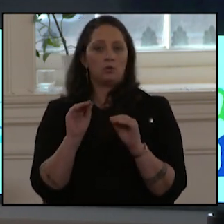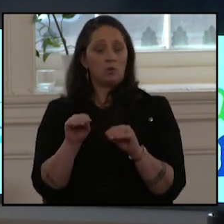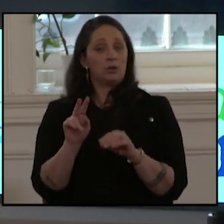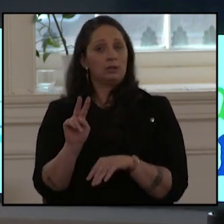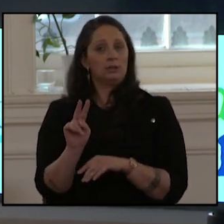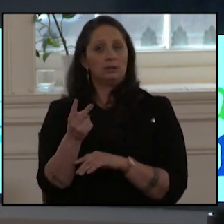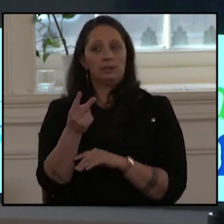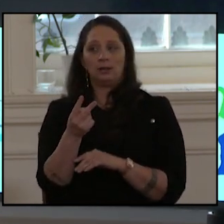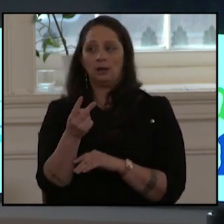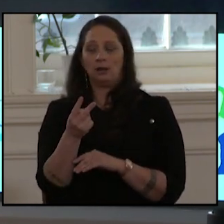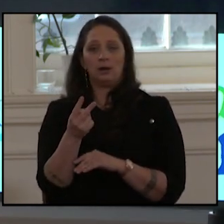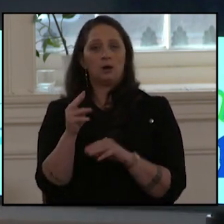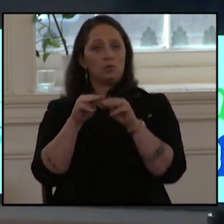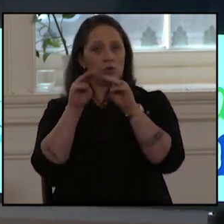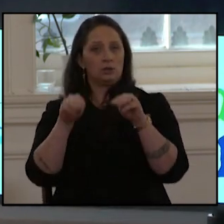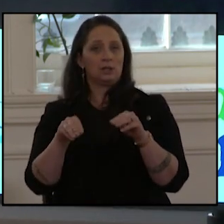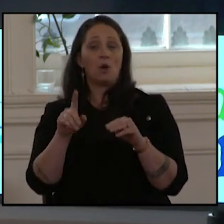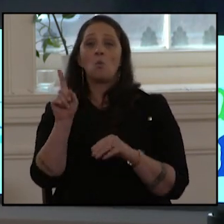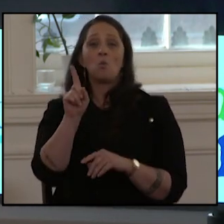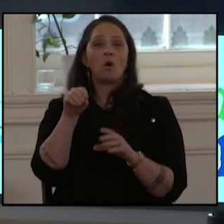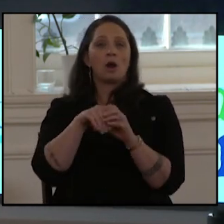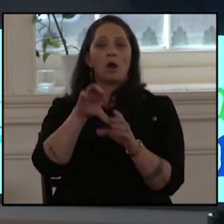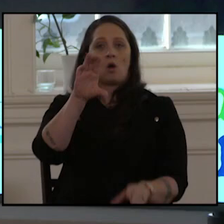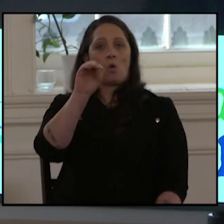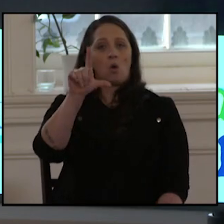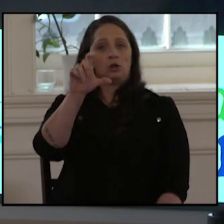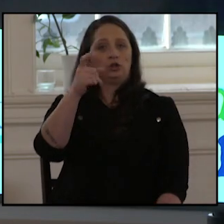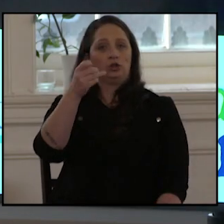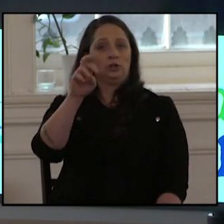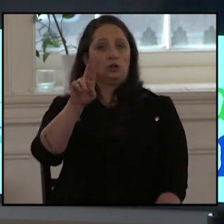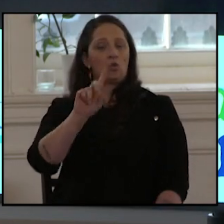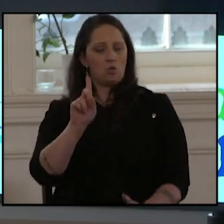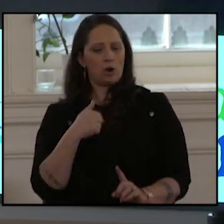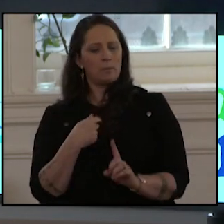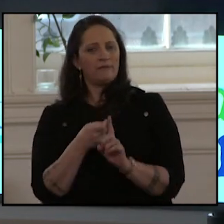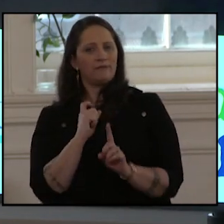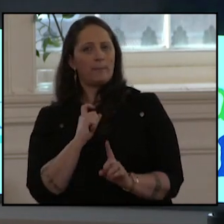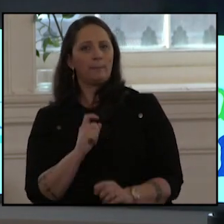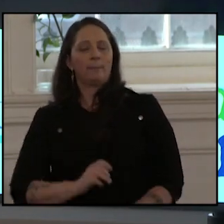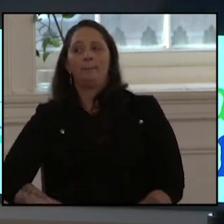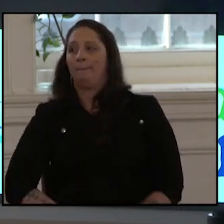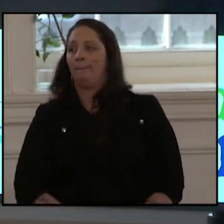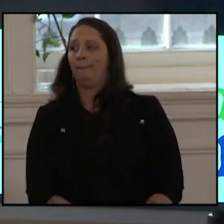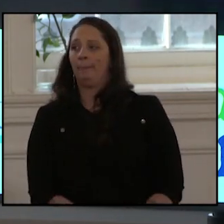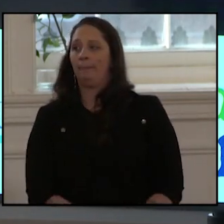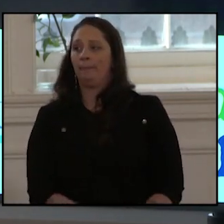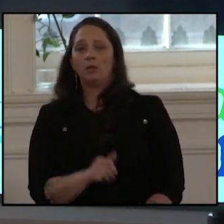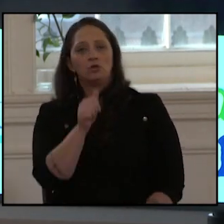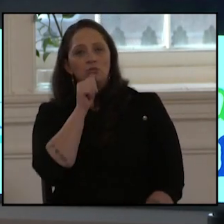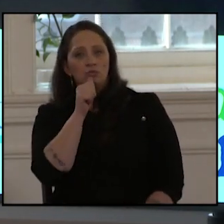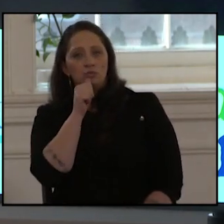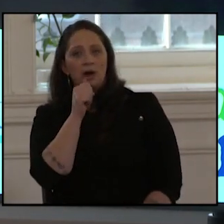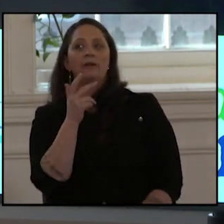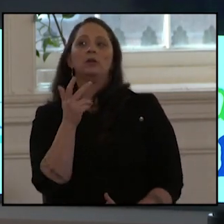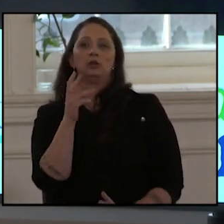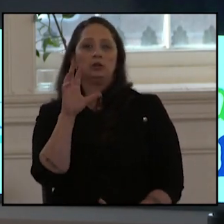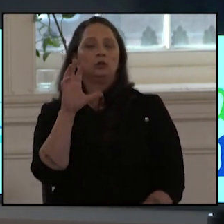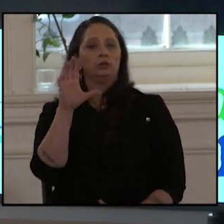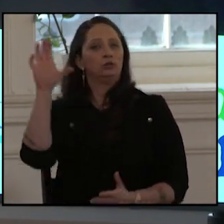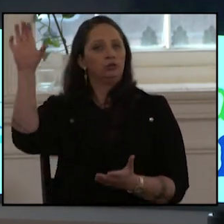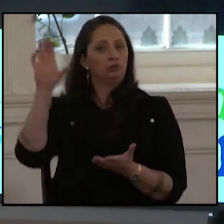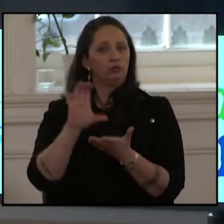second museum up in Colchester, Connecticut, where I'm from. It's a private trust that owns